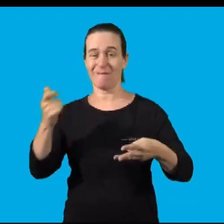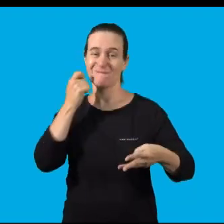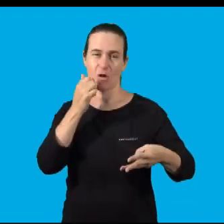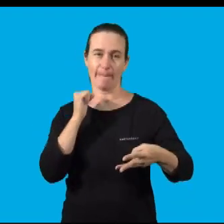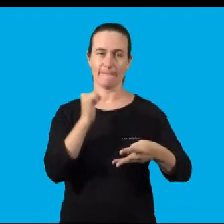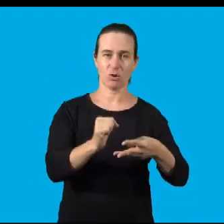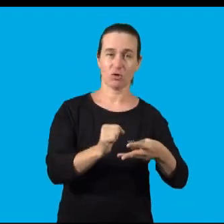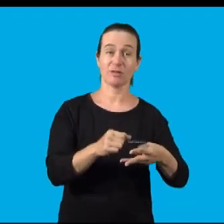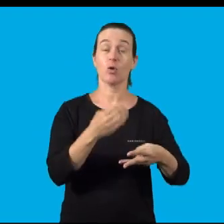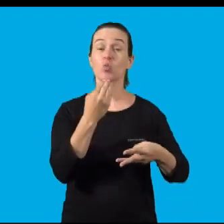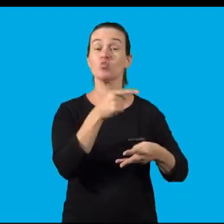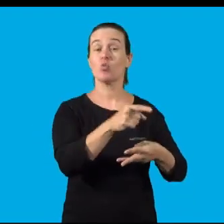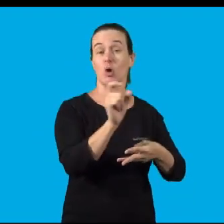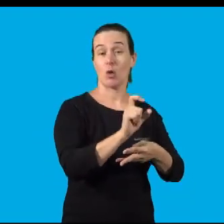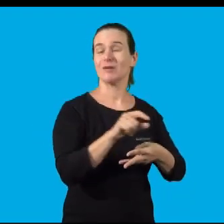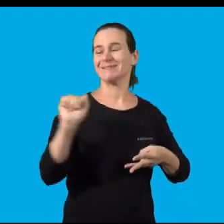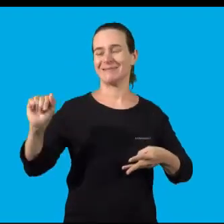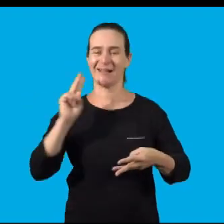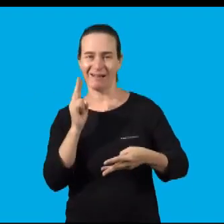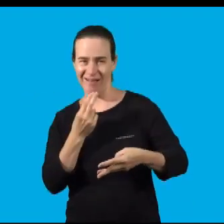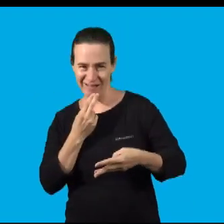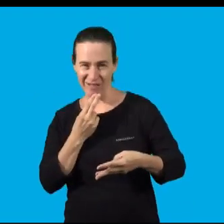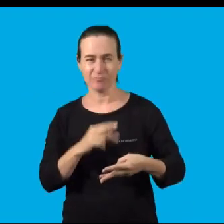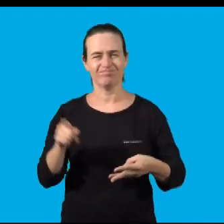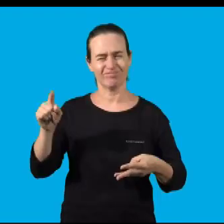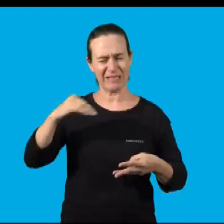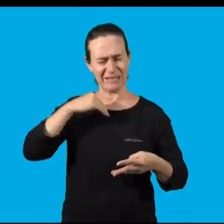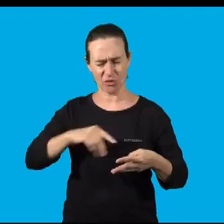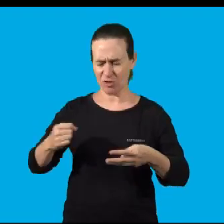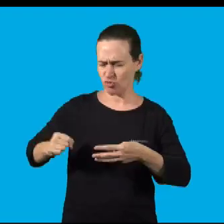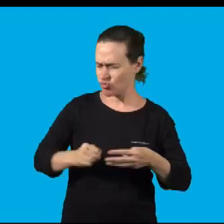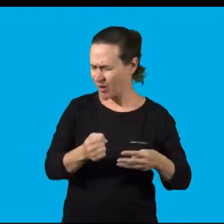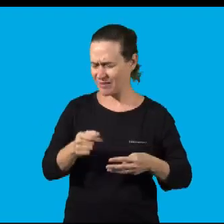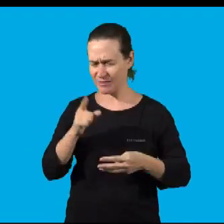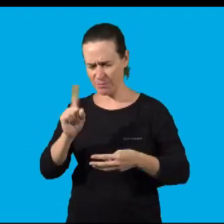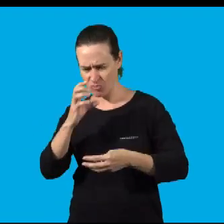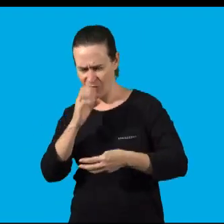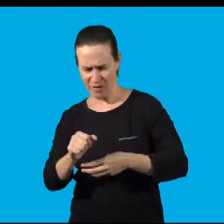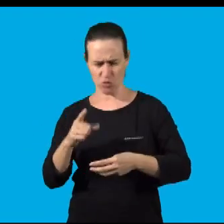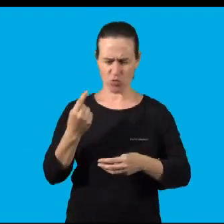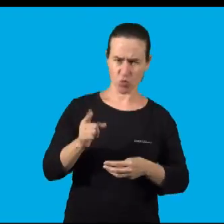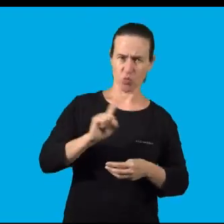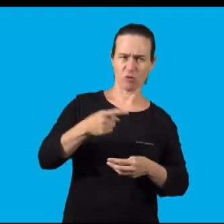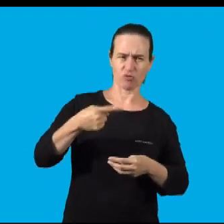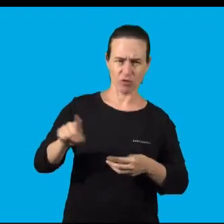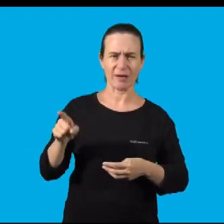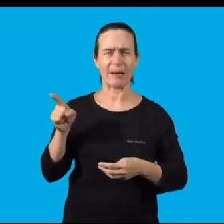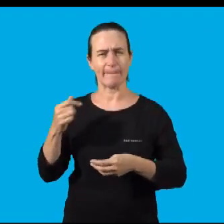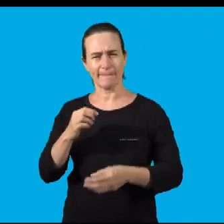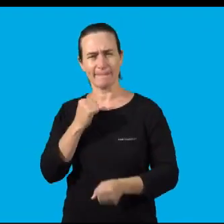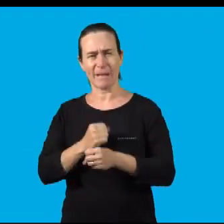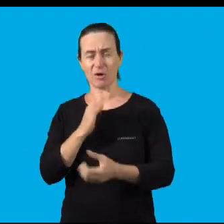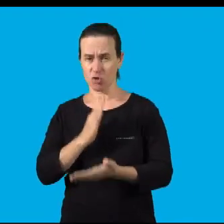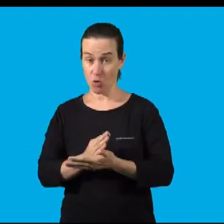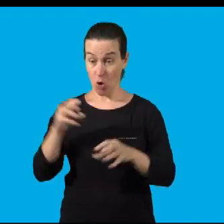murderer, King Claudius, which is his uncle. His internal struggle with morality, revenge, and indecision as he seeks